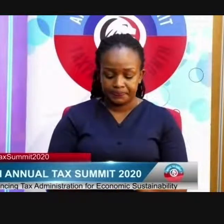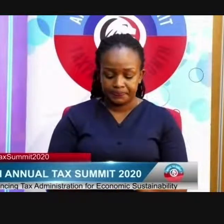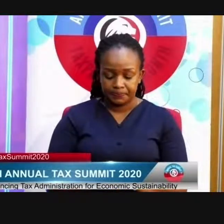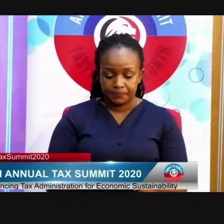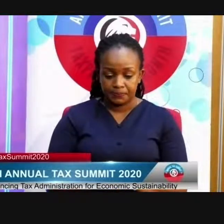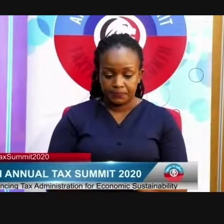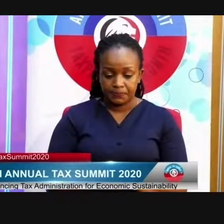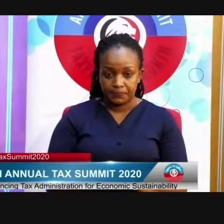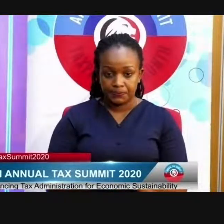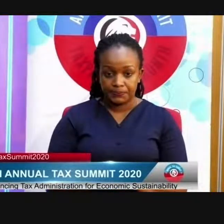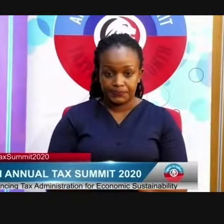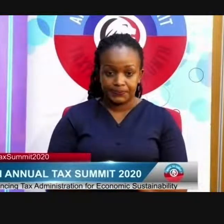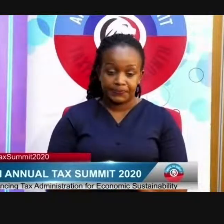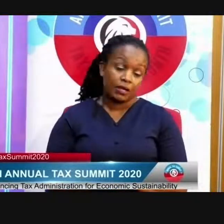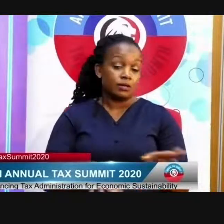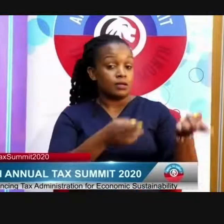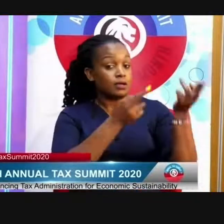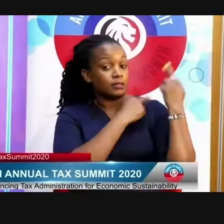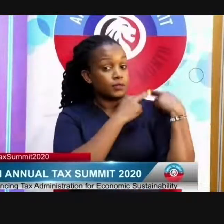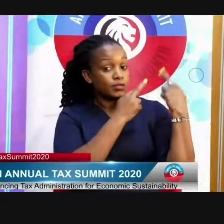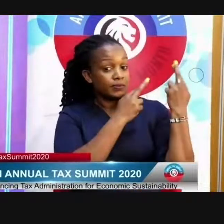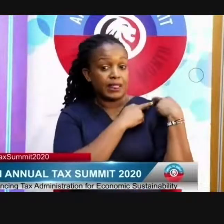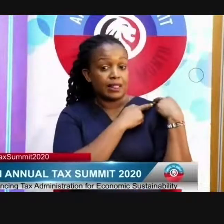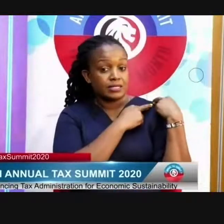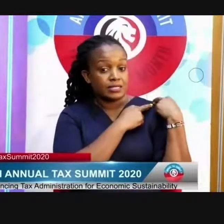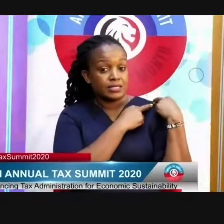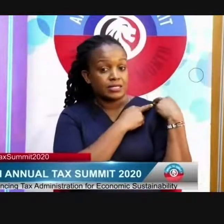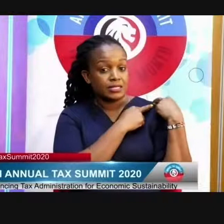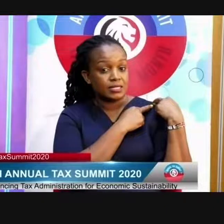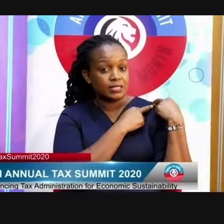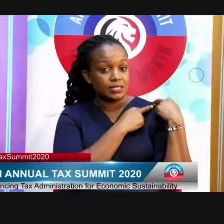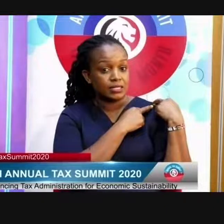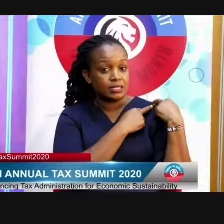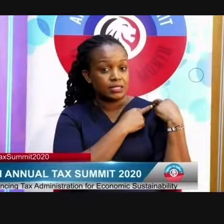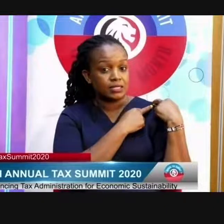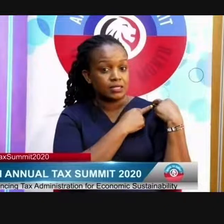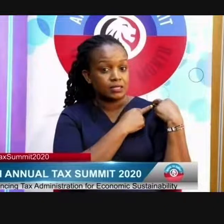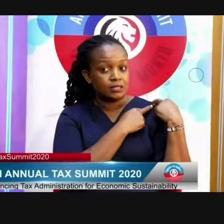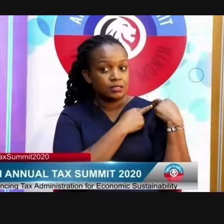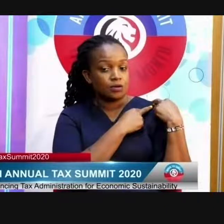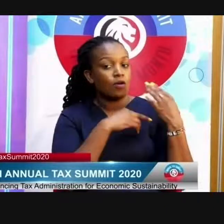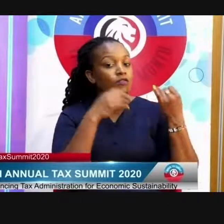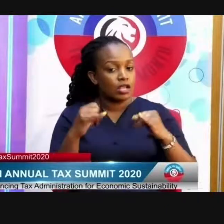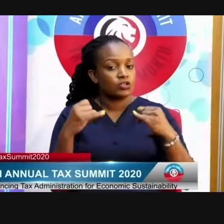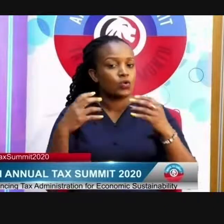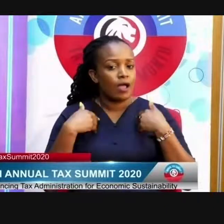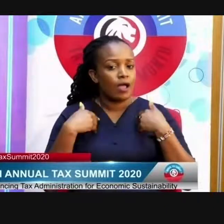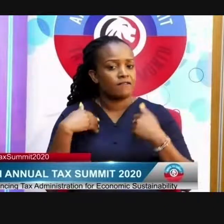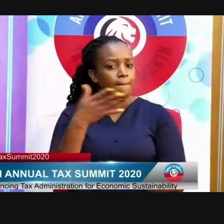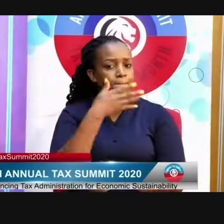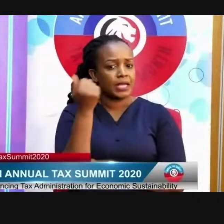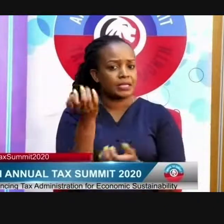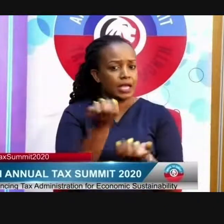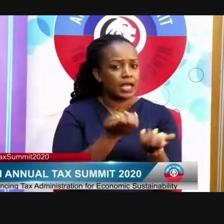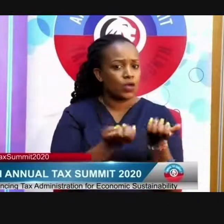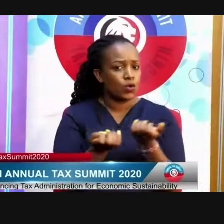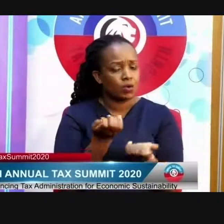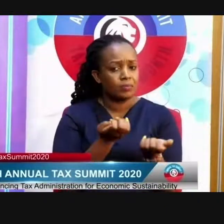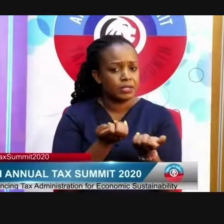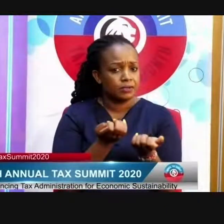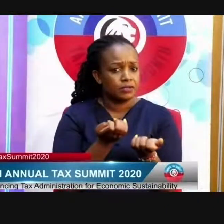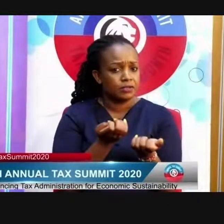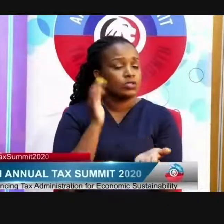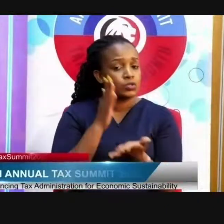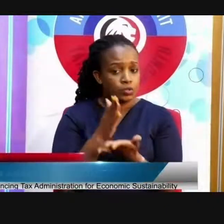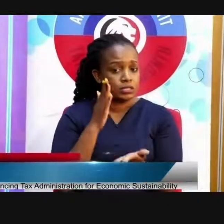So the responsibility on rebuilding a post-COVID economy is really, really huge for all